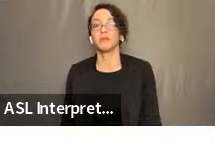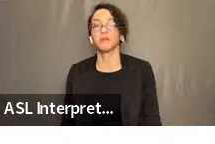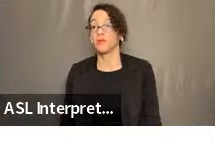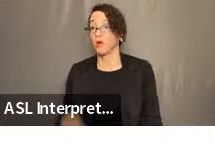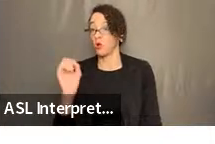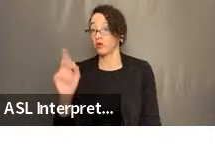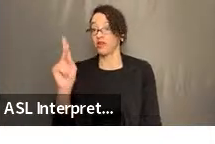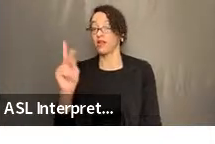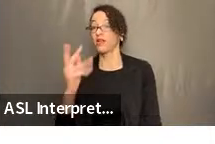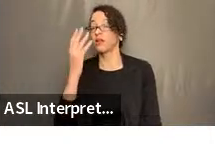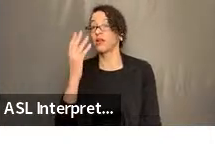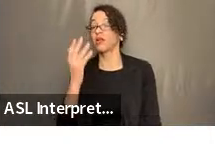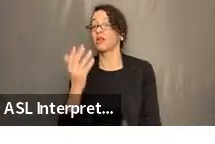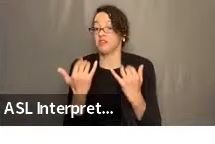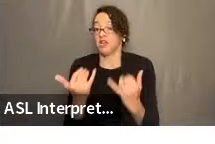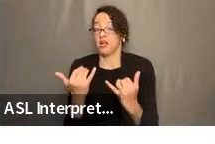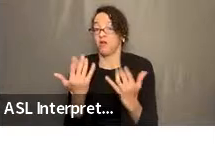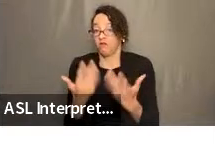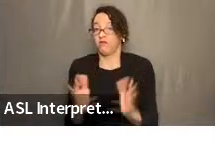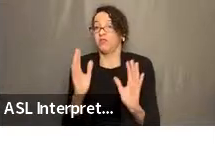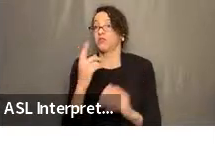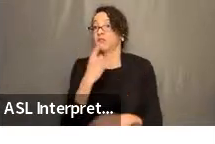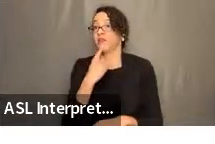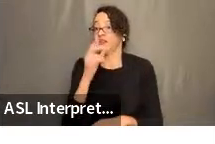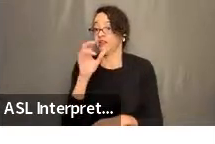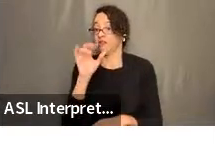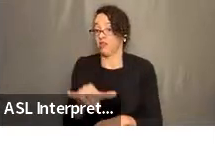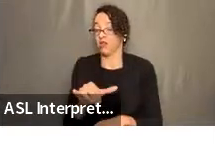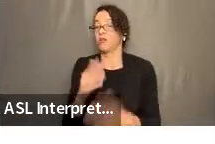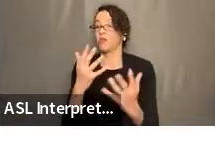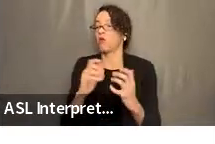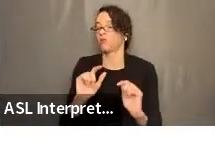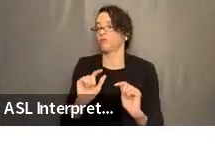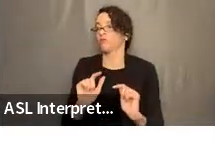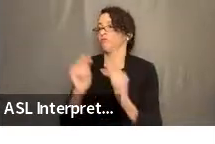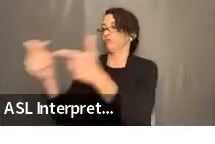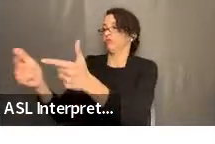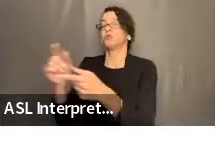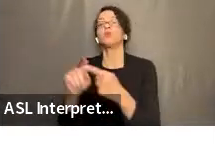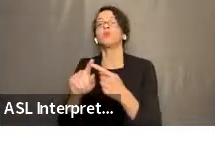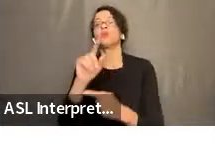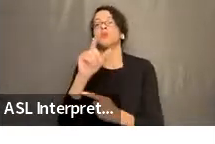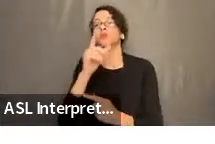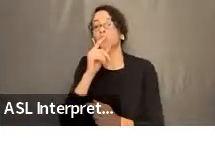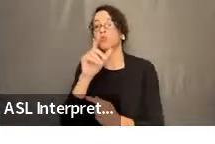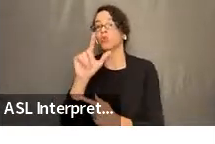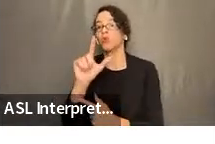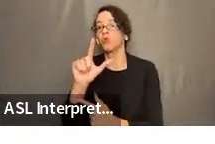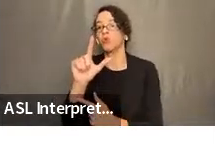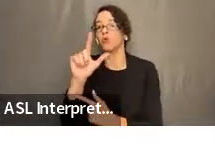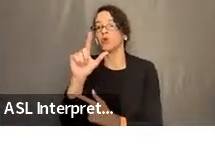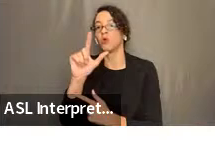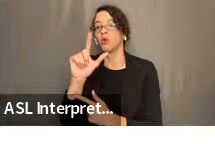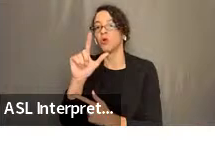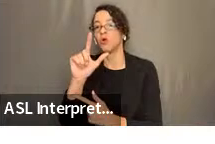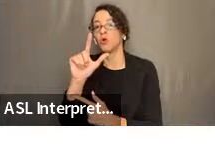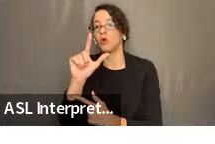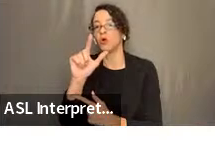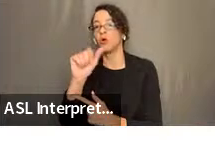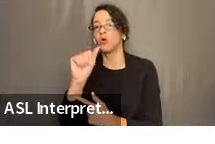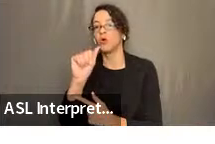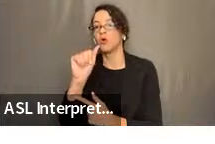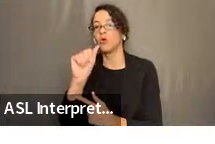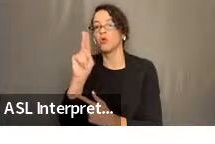Okay, so with that, I would like to turn this over to Laurie Mcfadden, our EMS director.